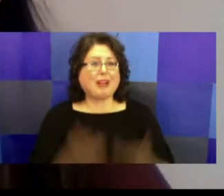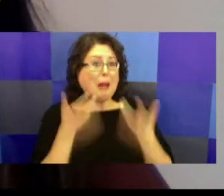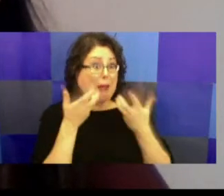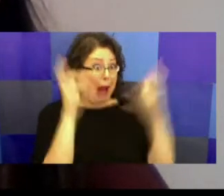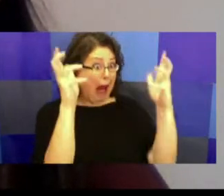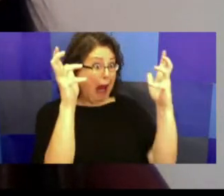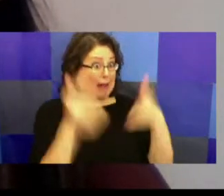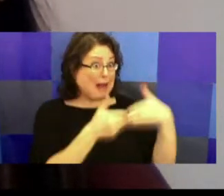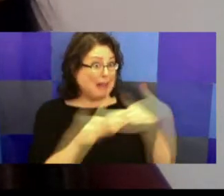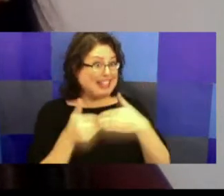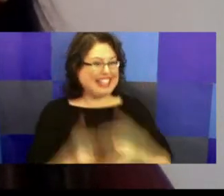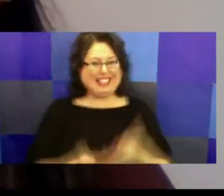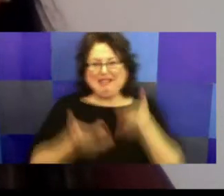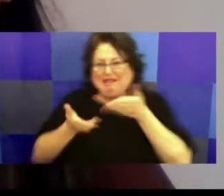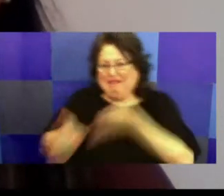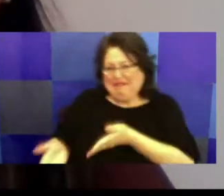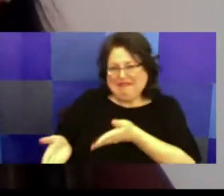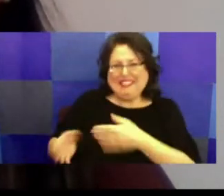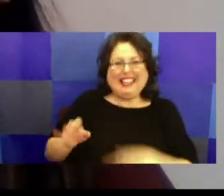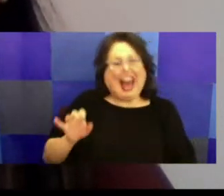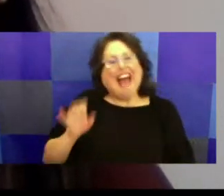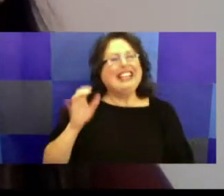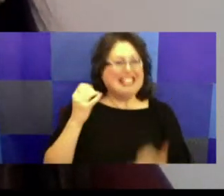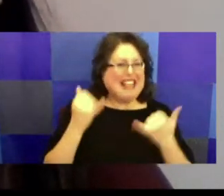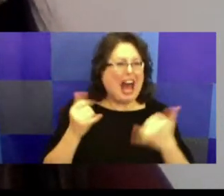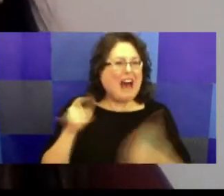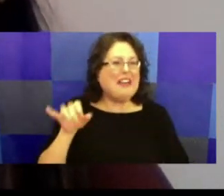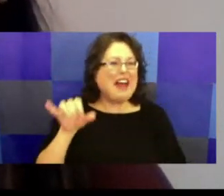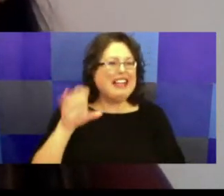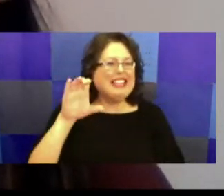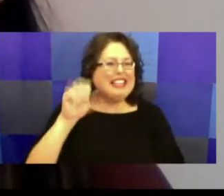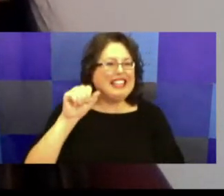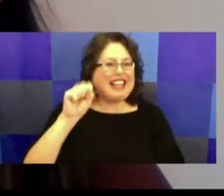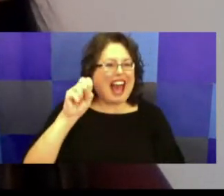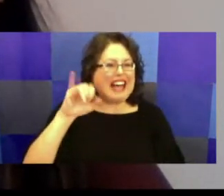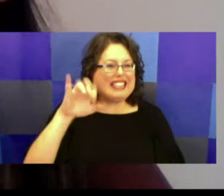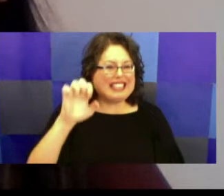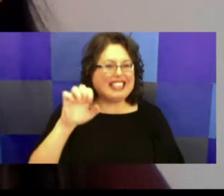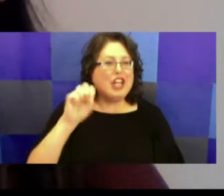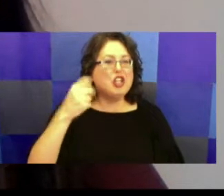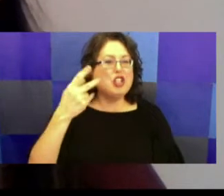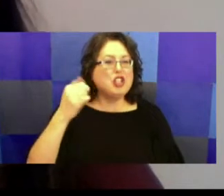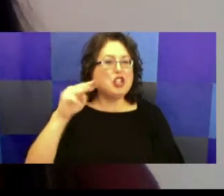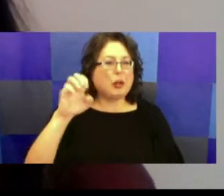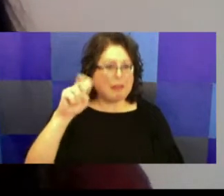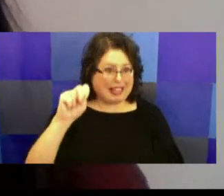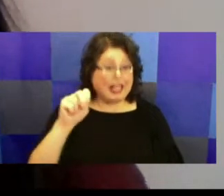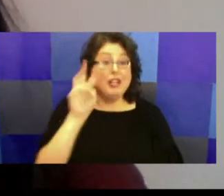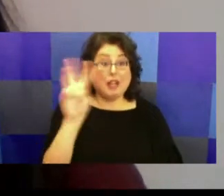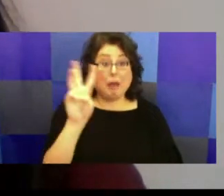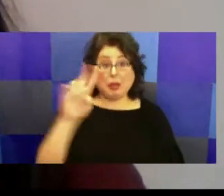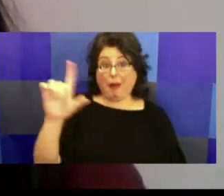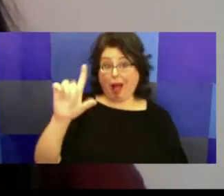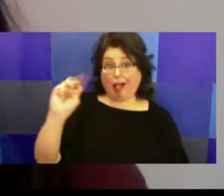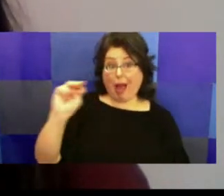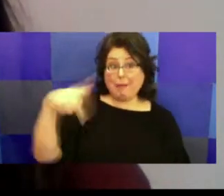And now I would like to introduce you to Cassie Sherman, the WLMP student assistant.